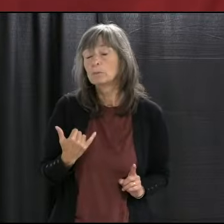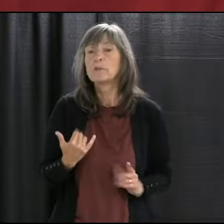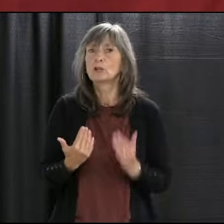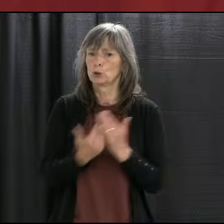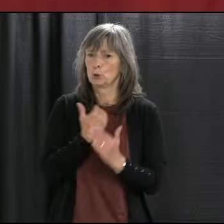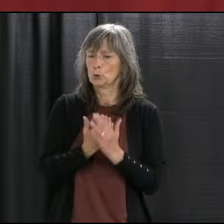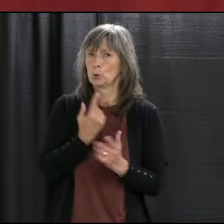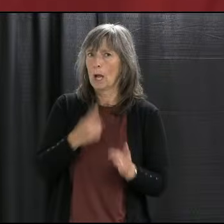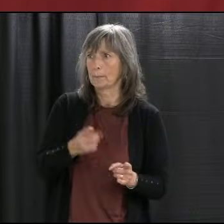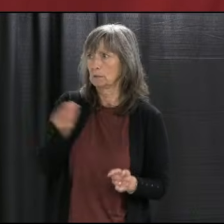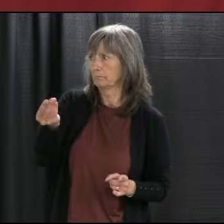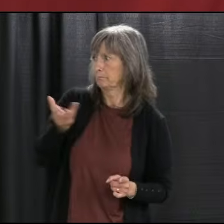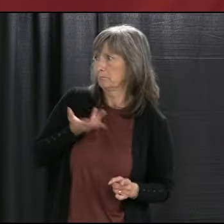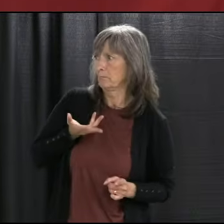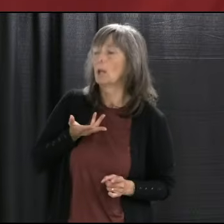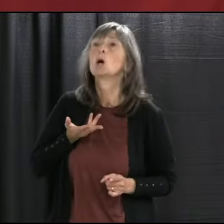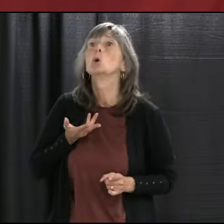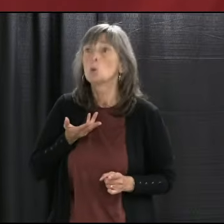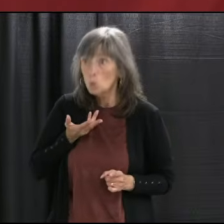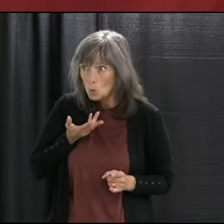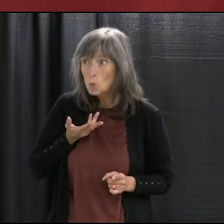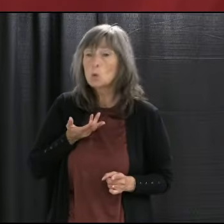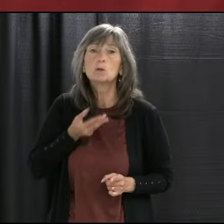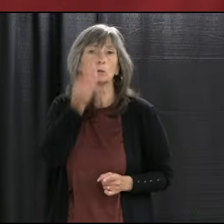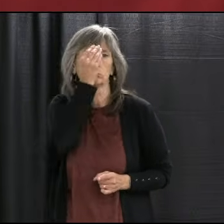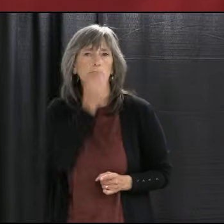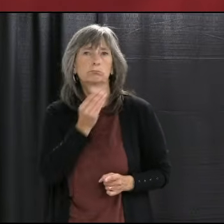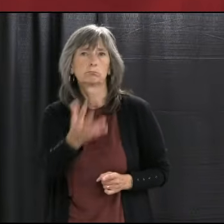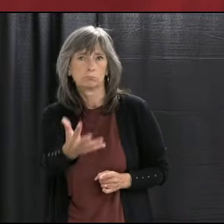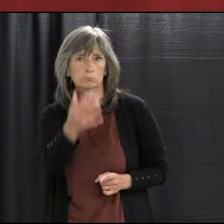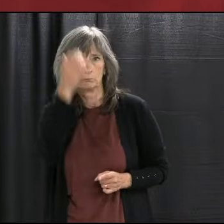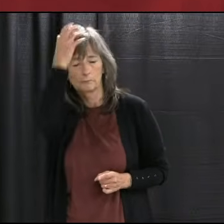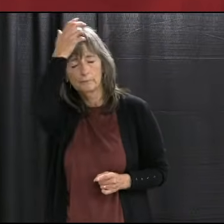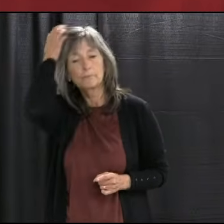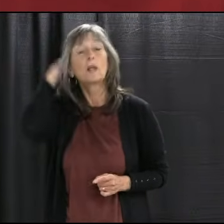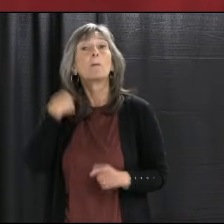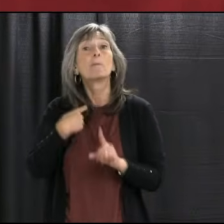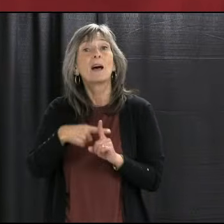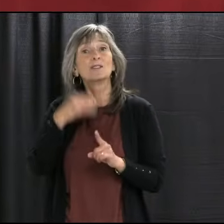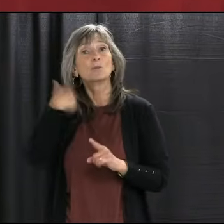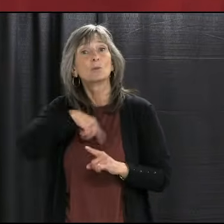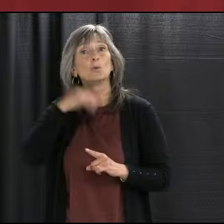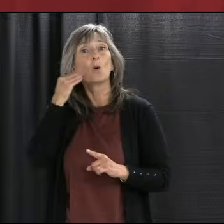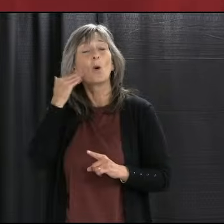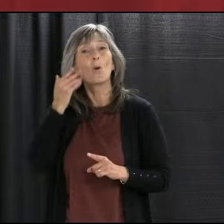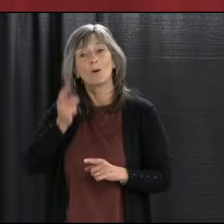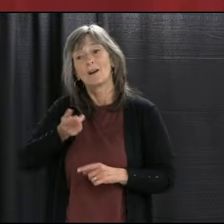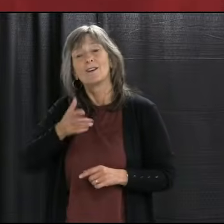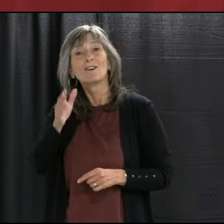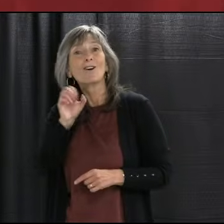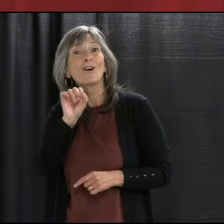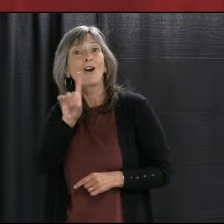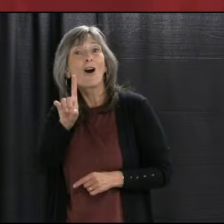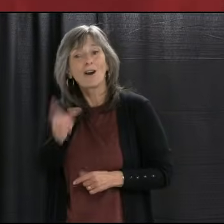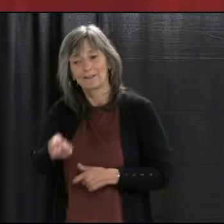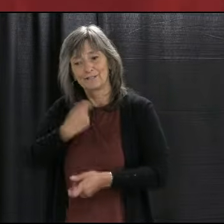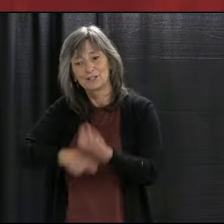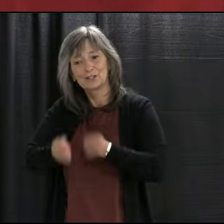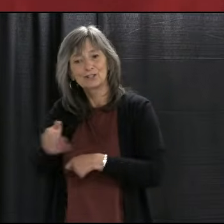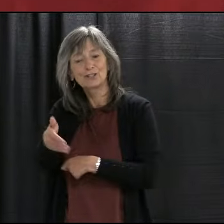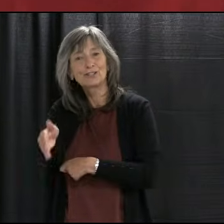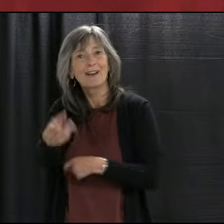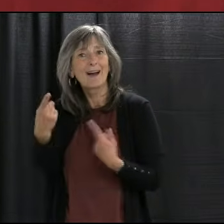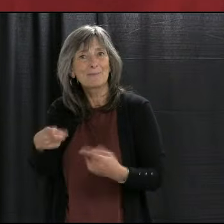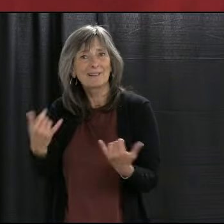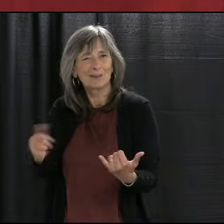new information to the department, and we know that the recreational cod fishery, et cetera, is happening. So we're just asking people, if you